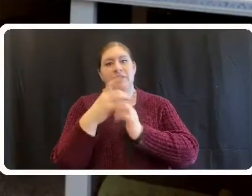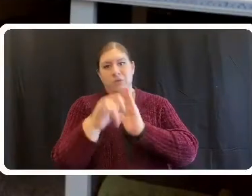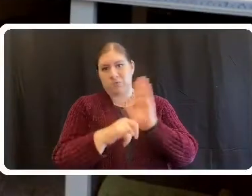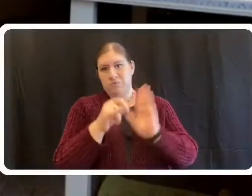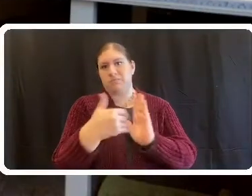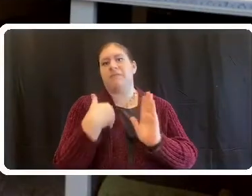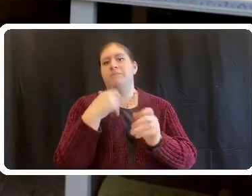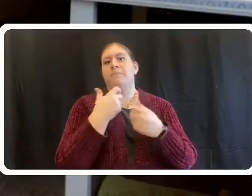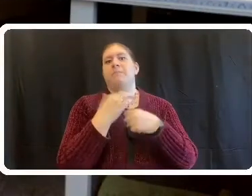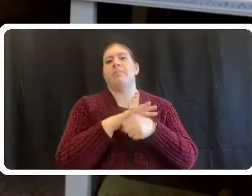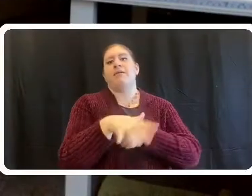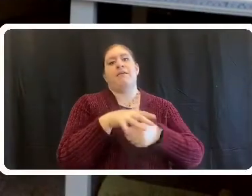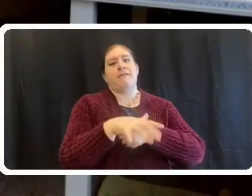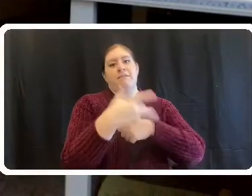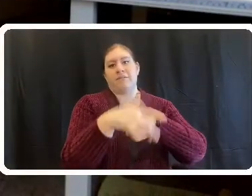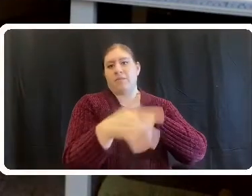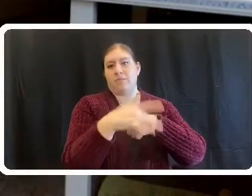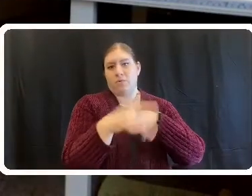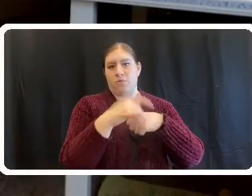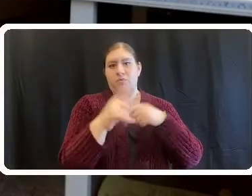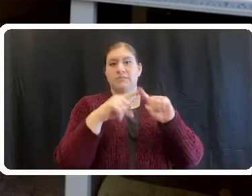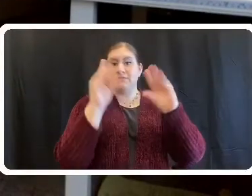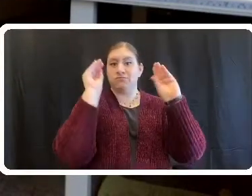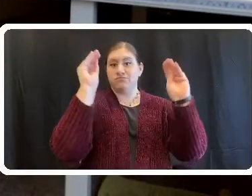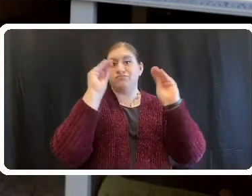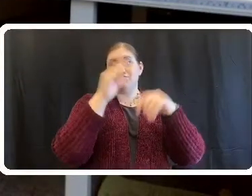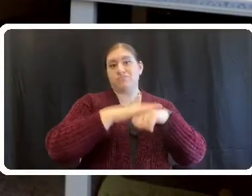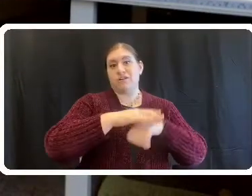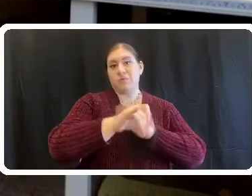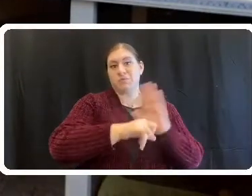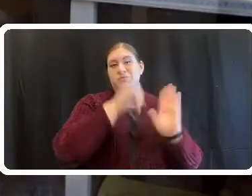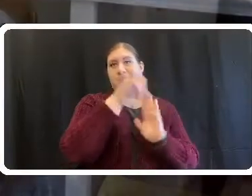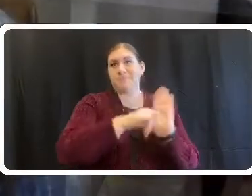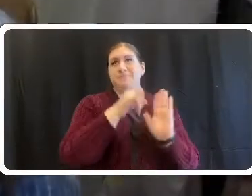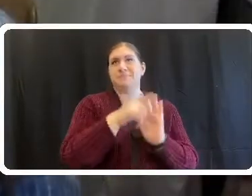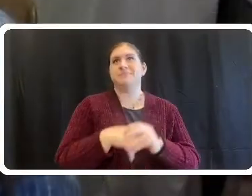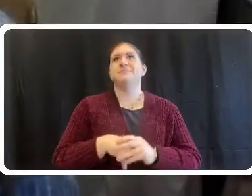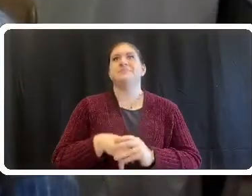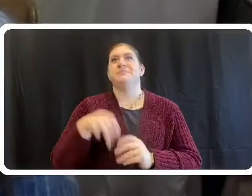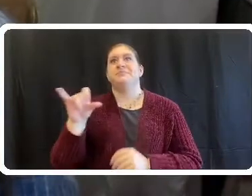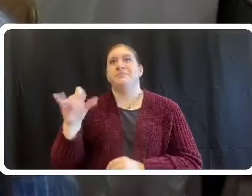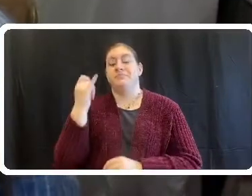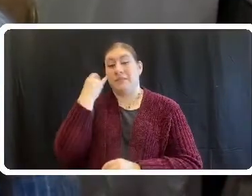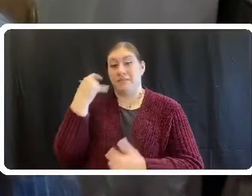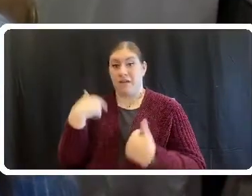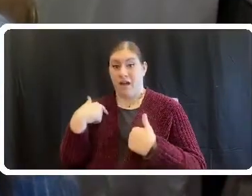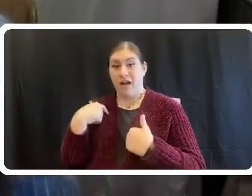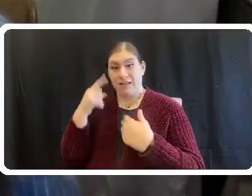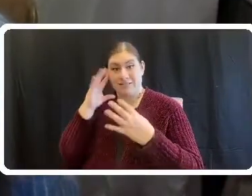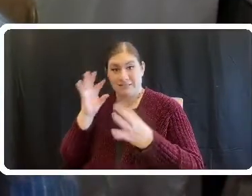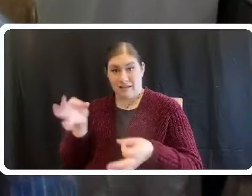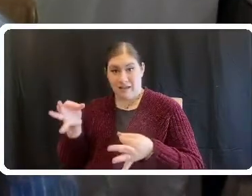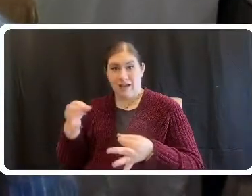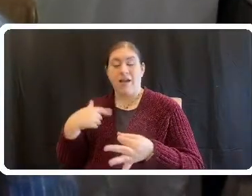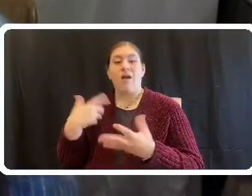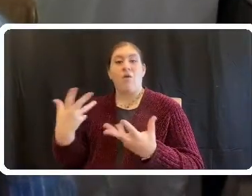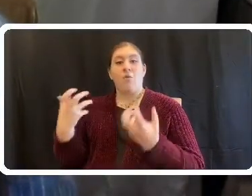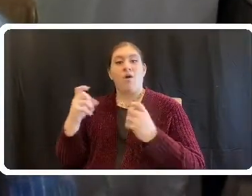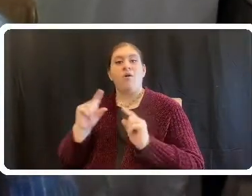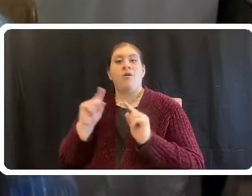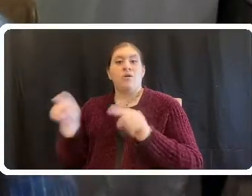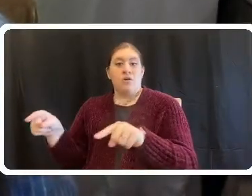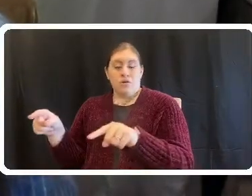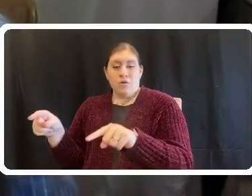plenty of instructional videos on YouTube. Okay, so if I were to decide that I wanted to go